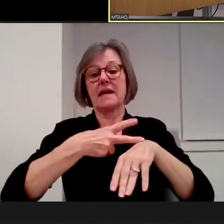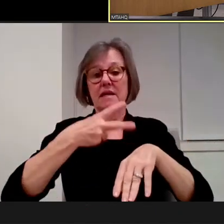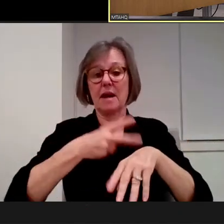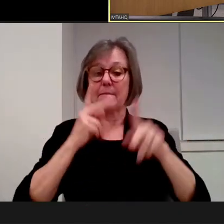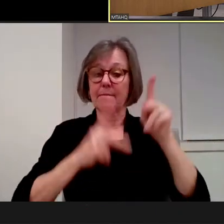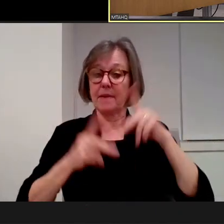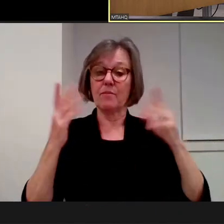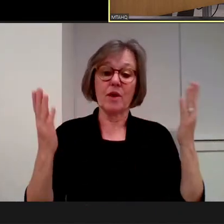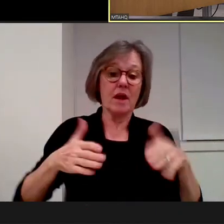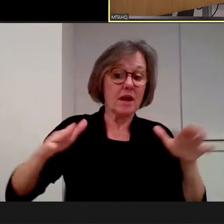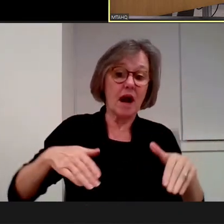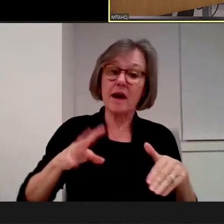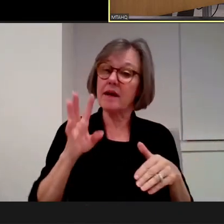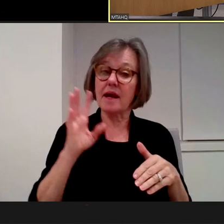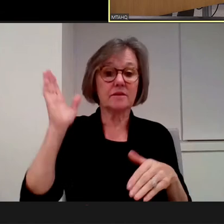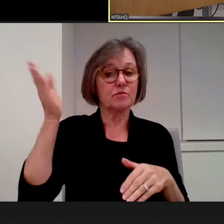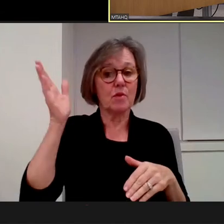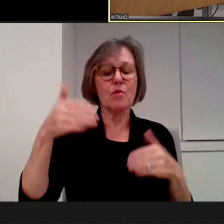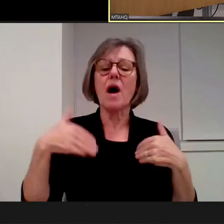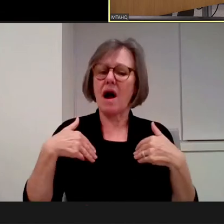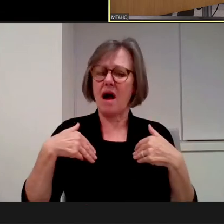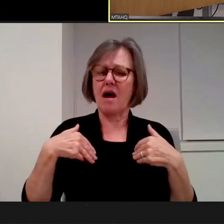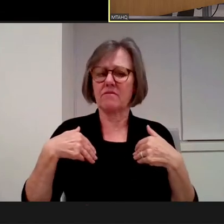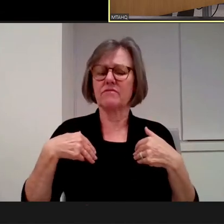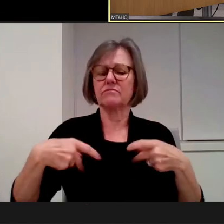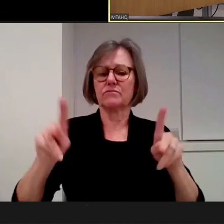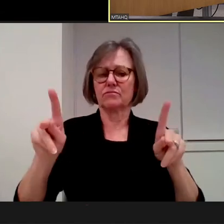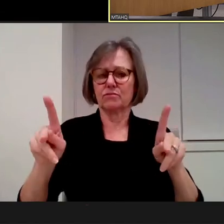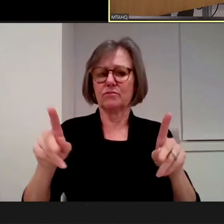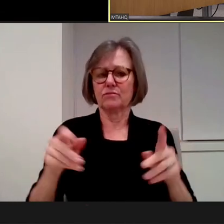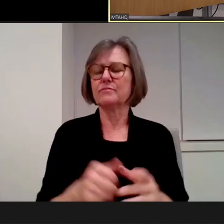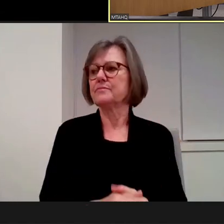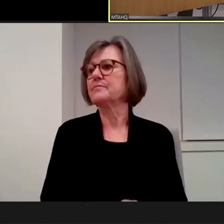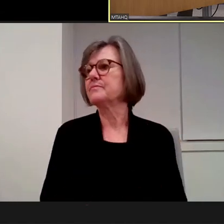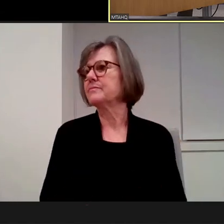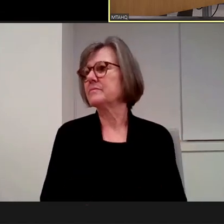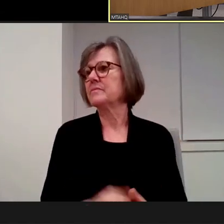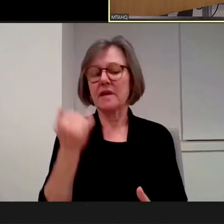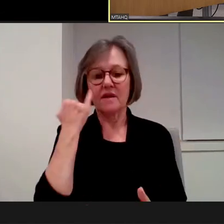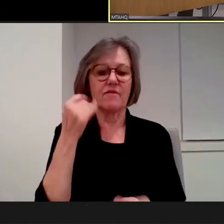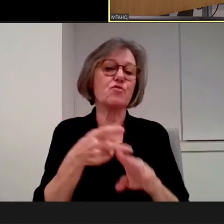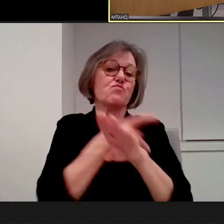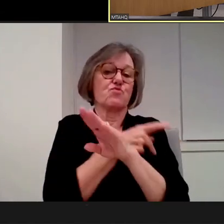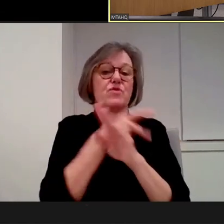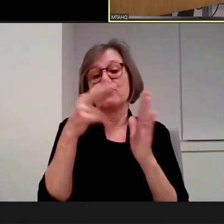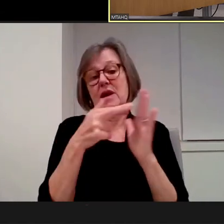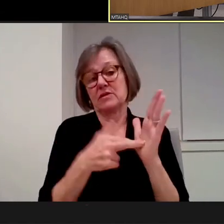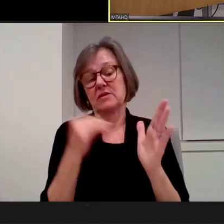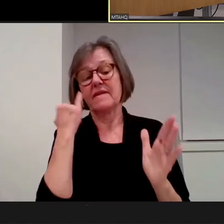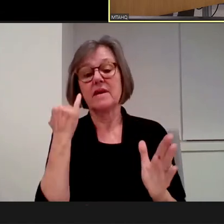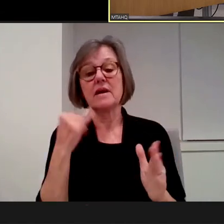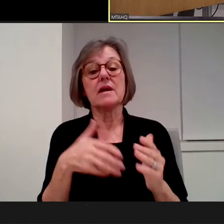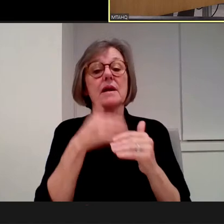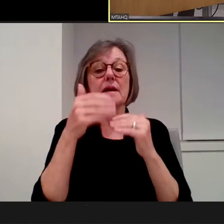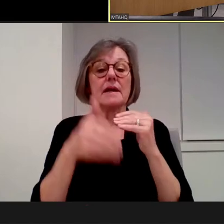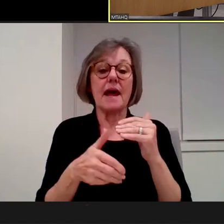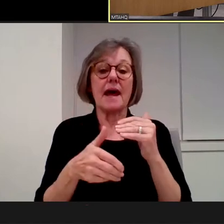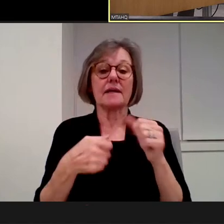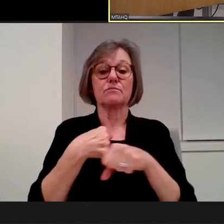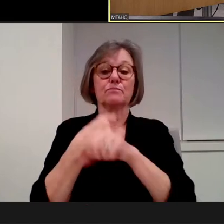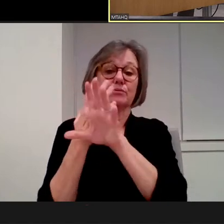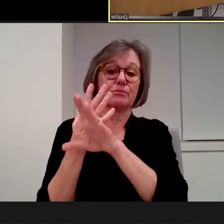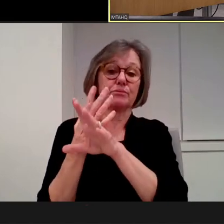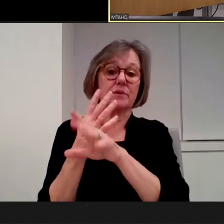present who have not spoken yet will be given opportunity to comment if you pre-registered. The next virtual speaker